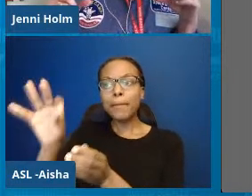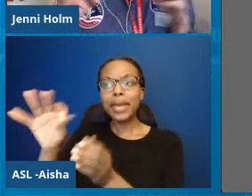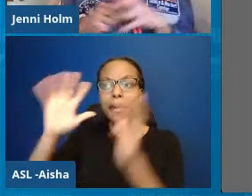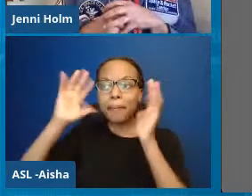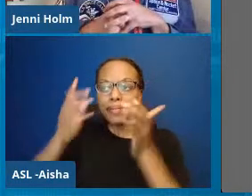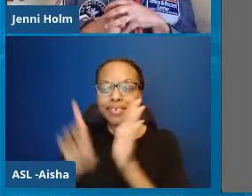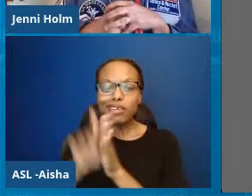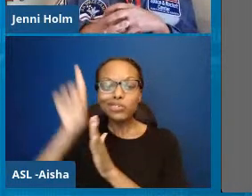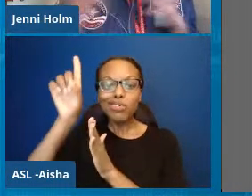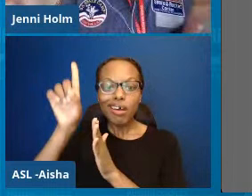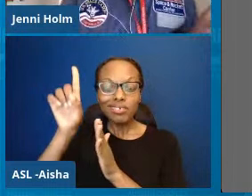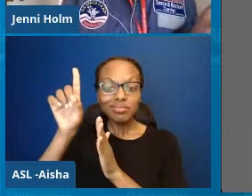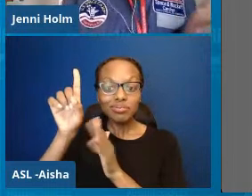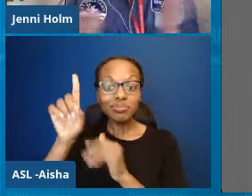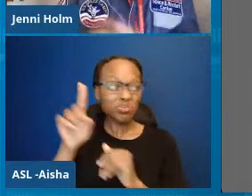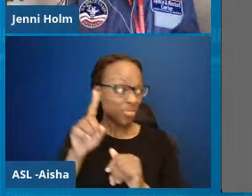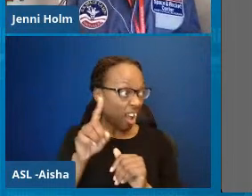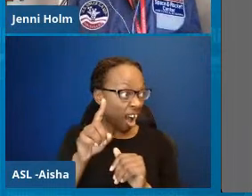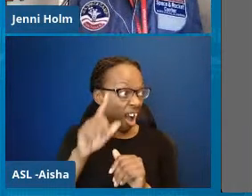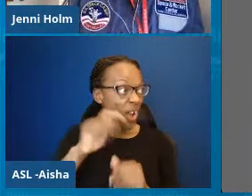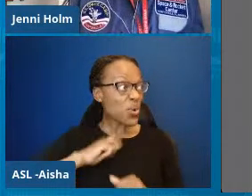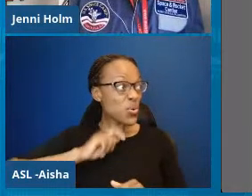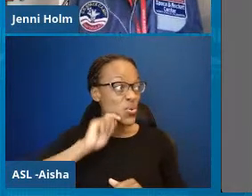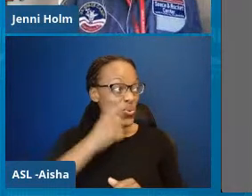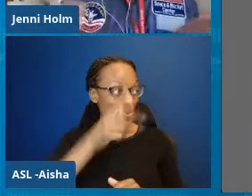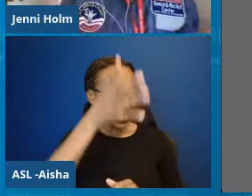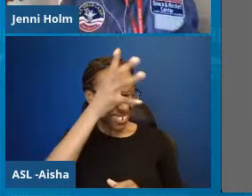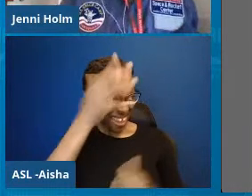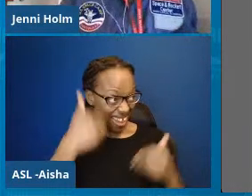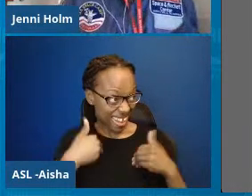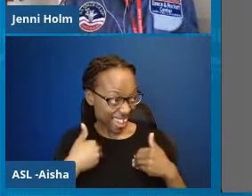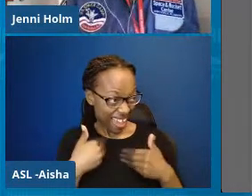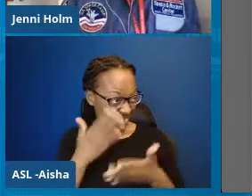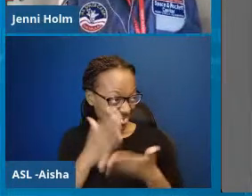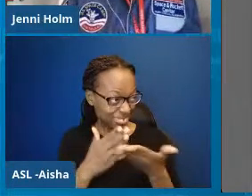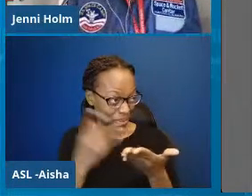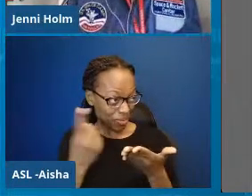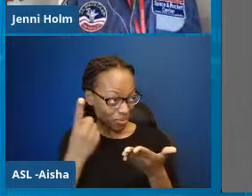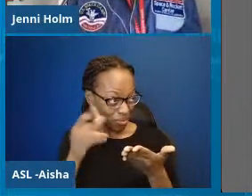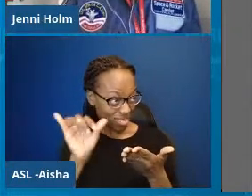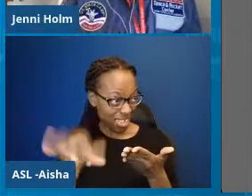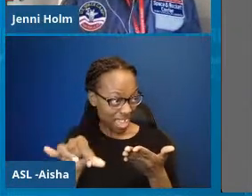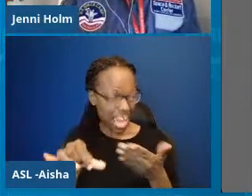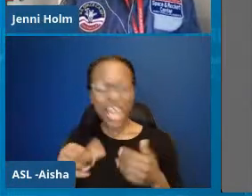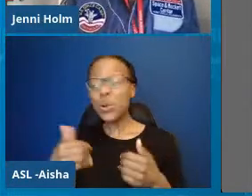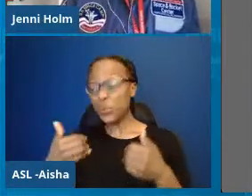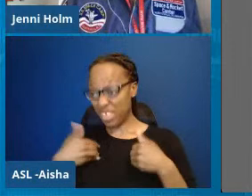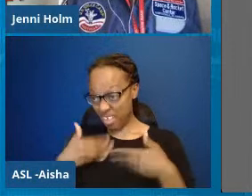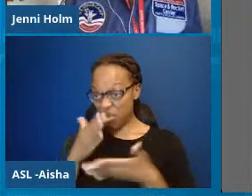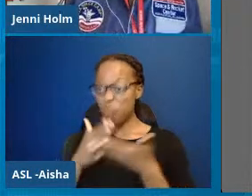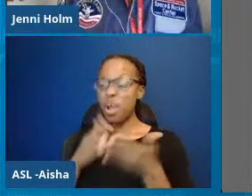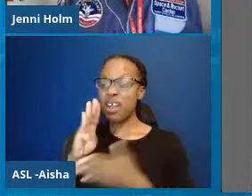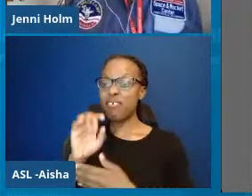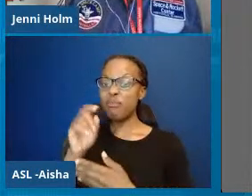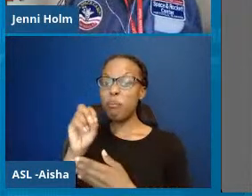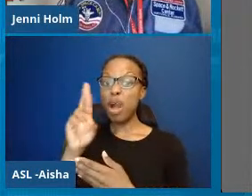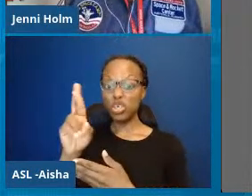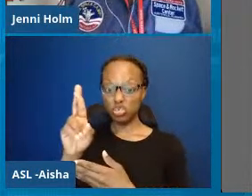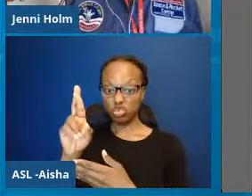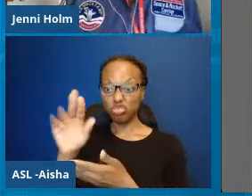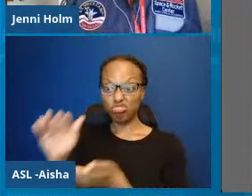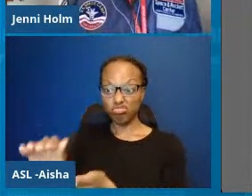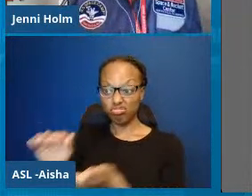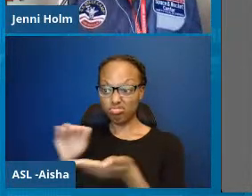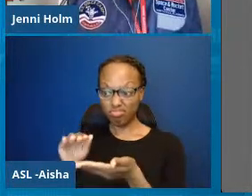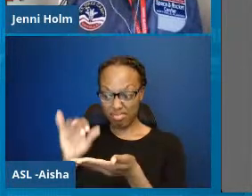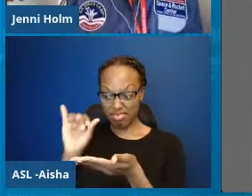the Boxer because it was decommissioned. So we have actually a piece of the actual aircraft carrier that was fetching astronauts out of the